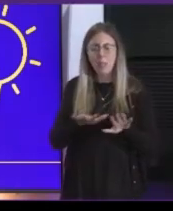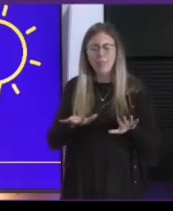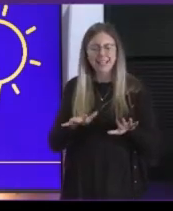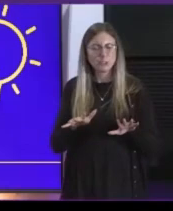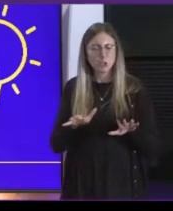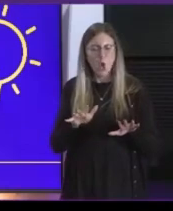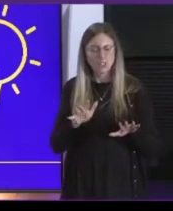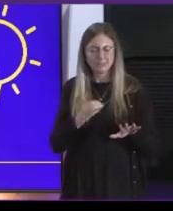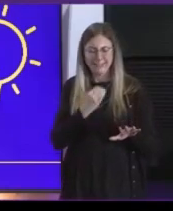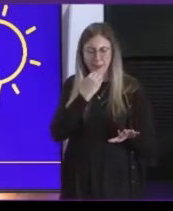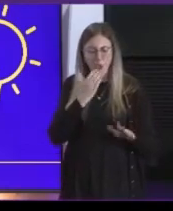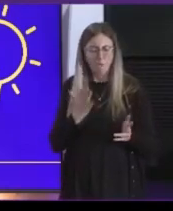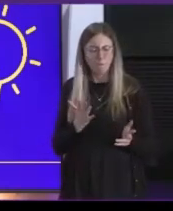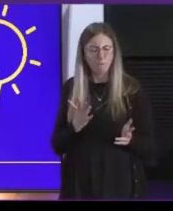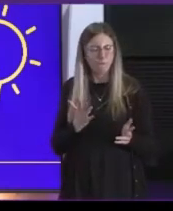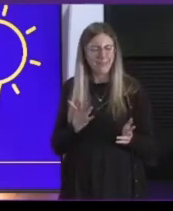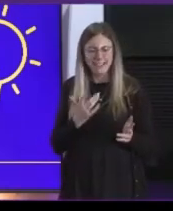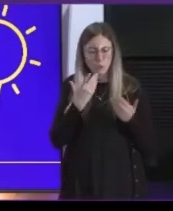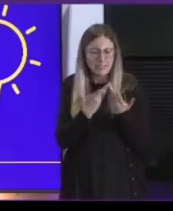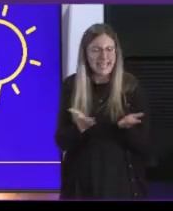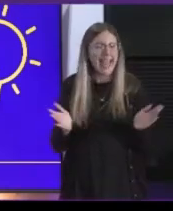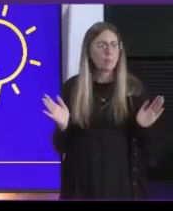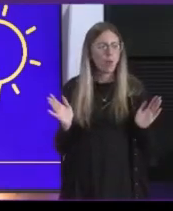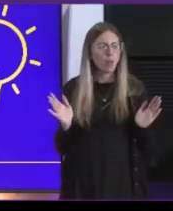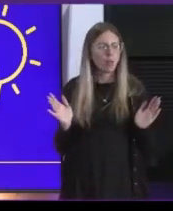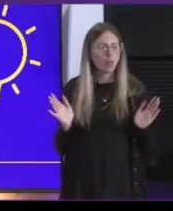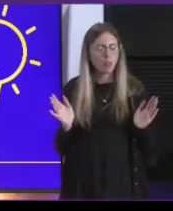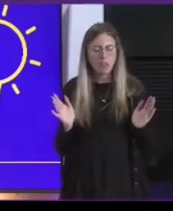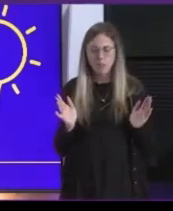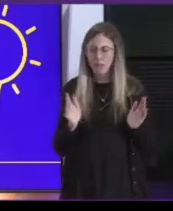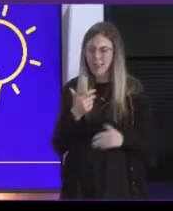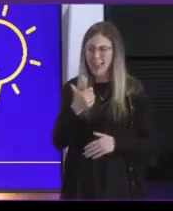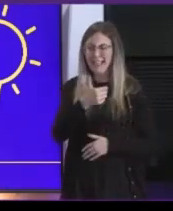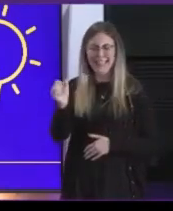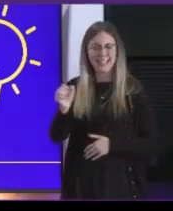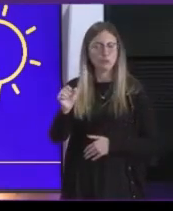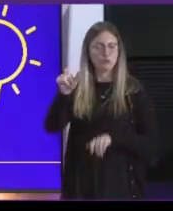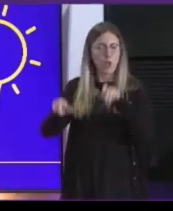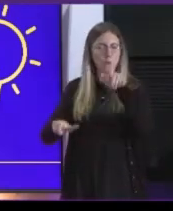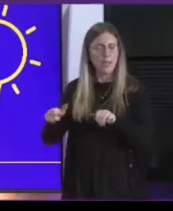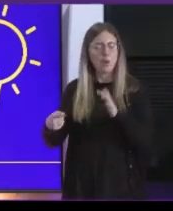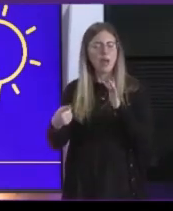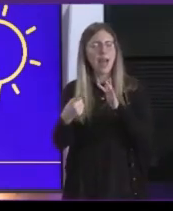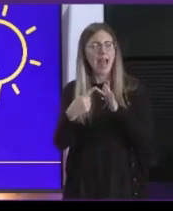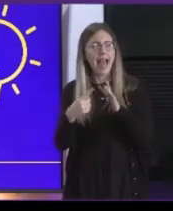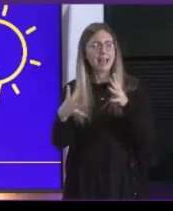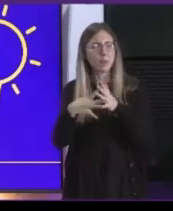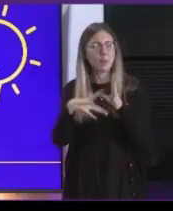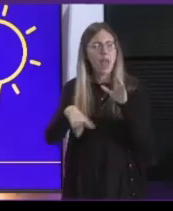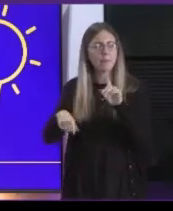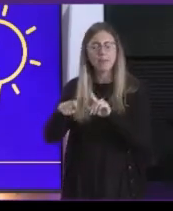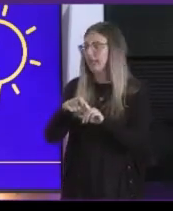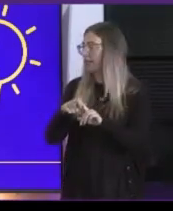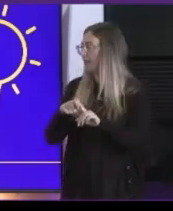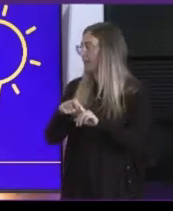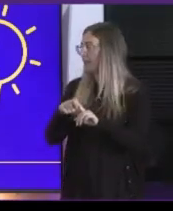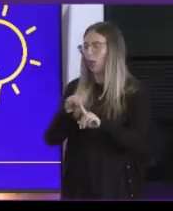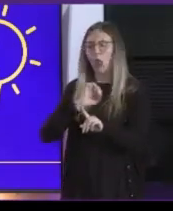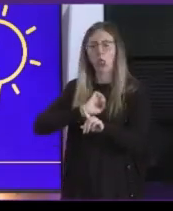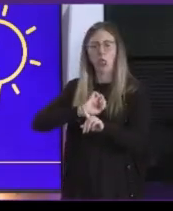scalable. So you can't just say, these 600 people that have IAAP, thank you.